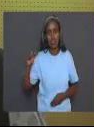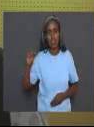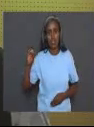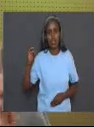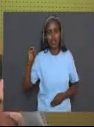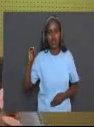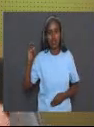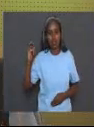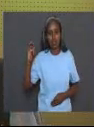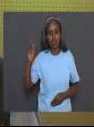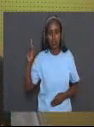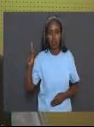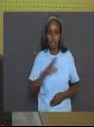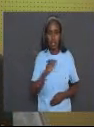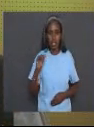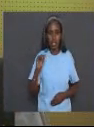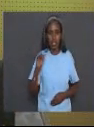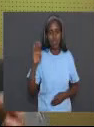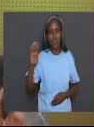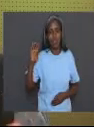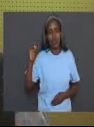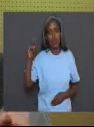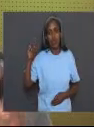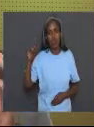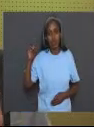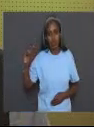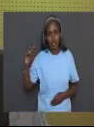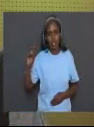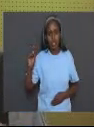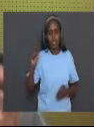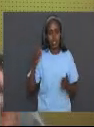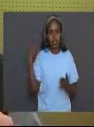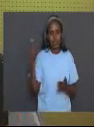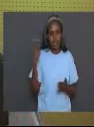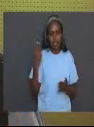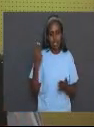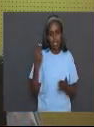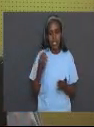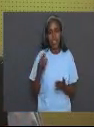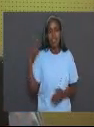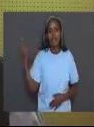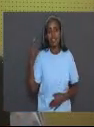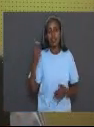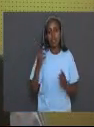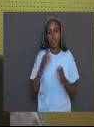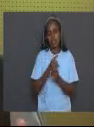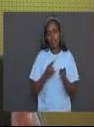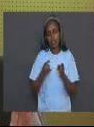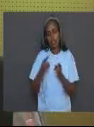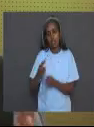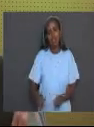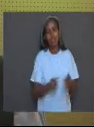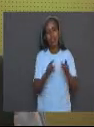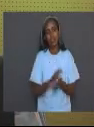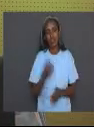bonds and the factors that should guide investment strategy. We